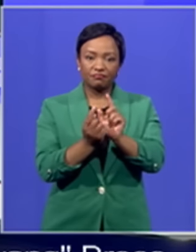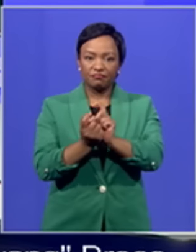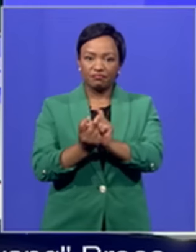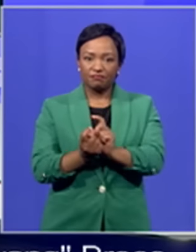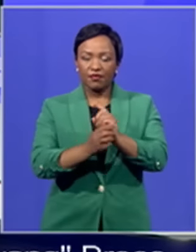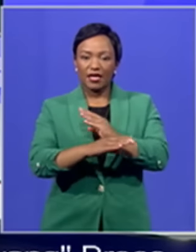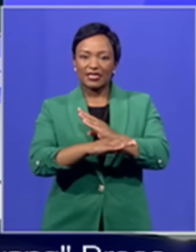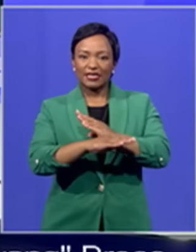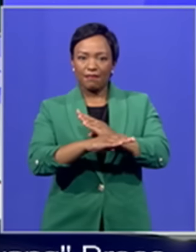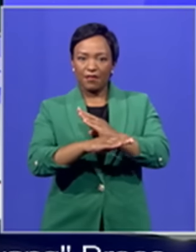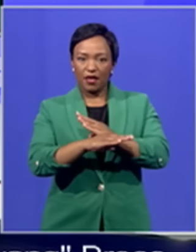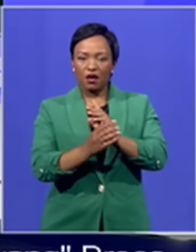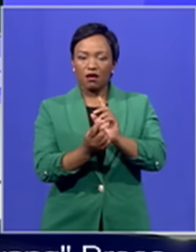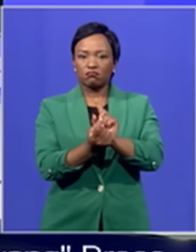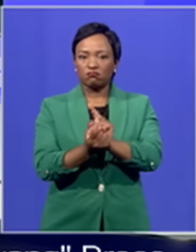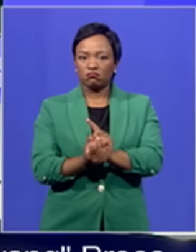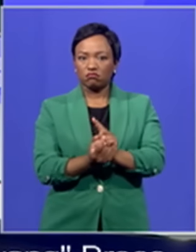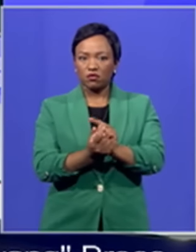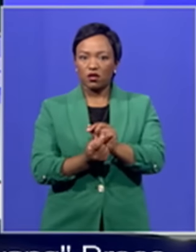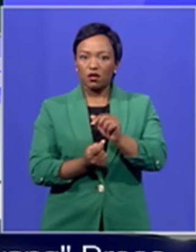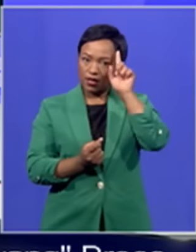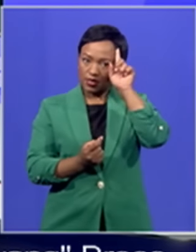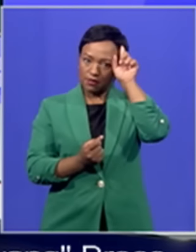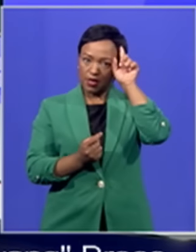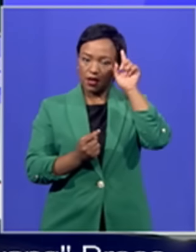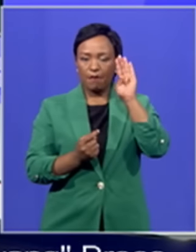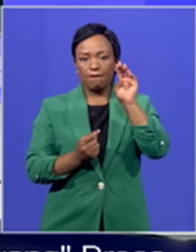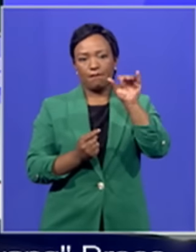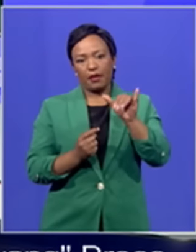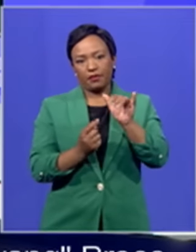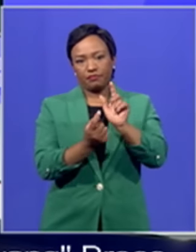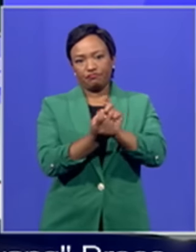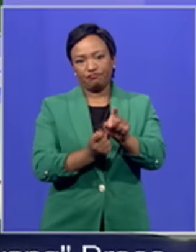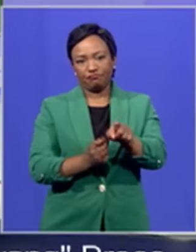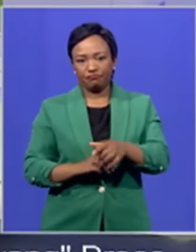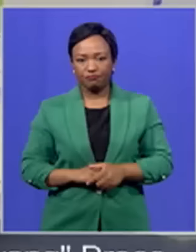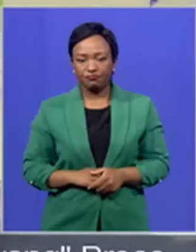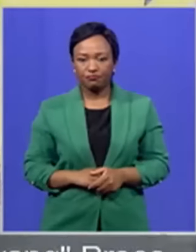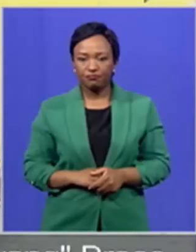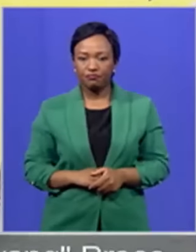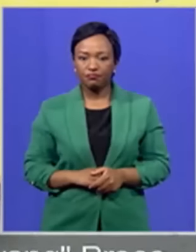kgatlhanong le Zambia e tla ralokela ka lepatlelong la Nelson Mandela Bay.